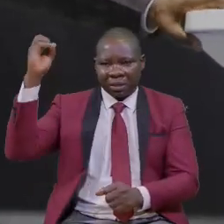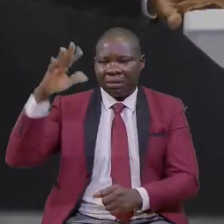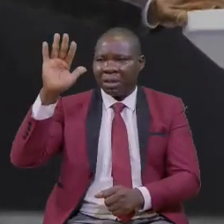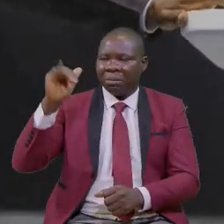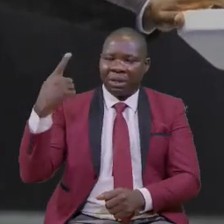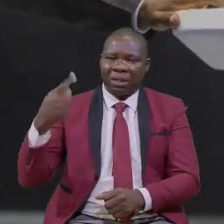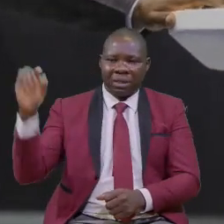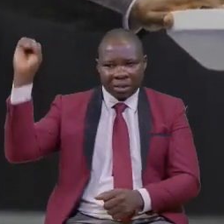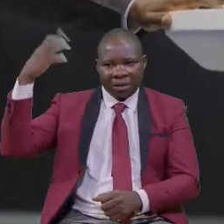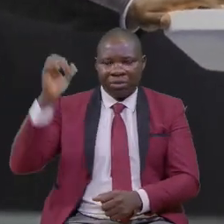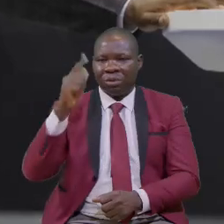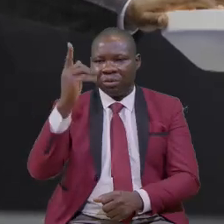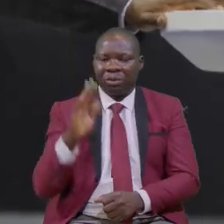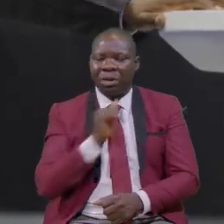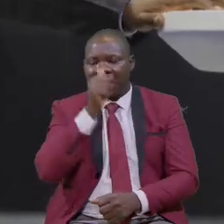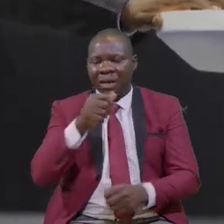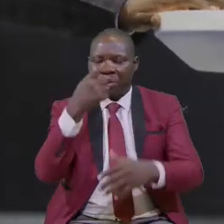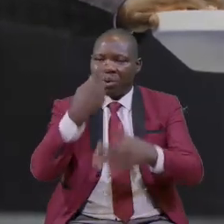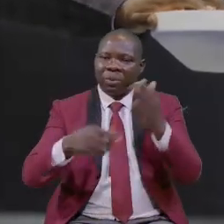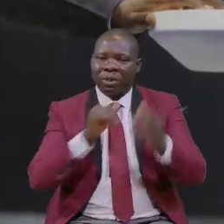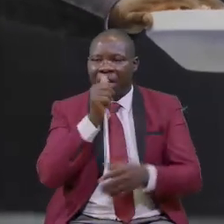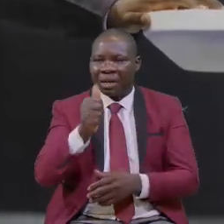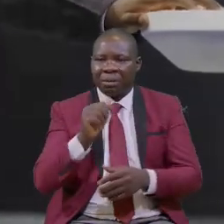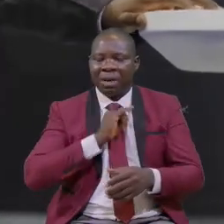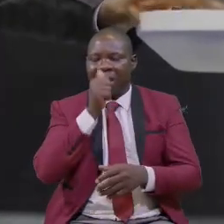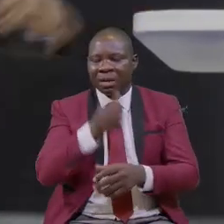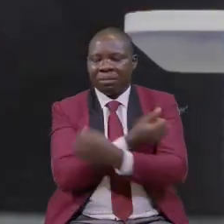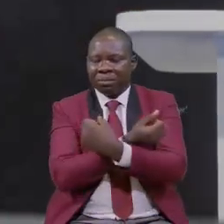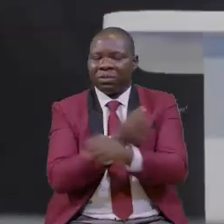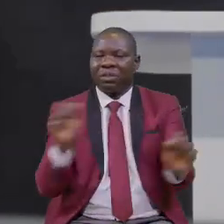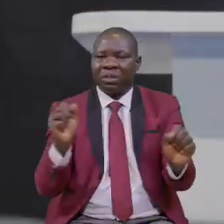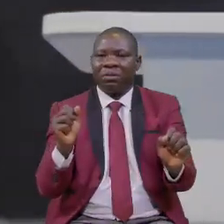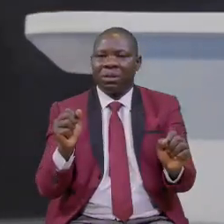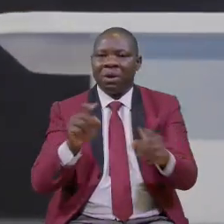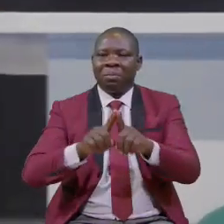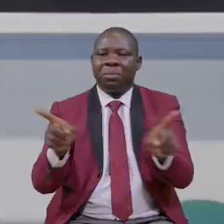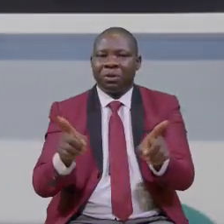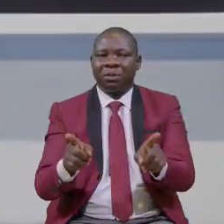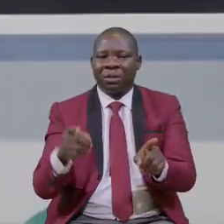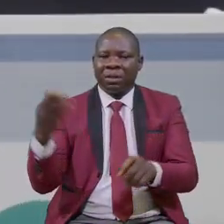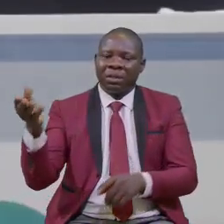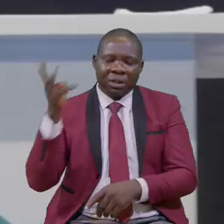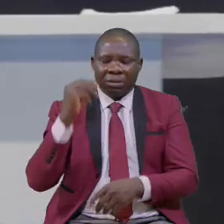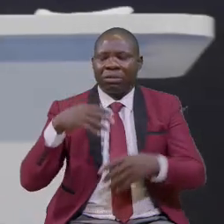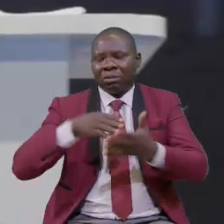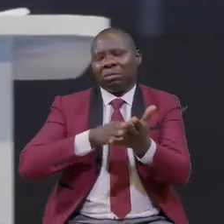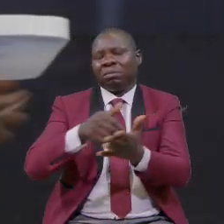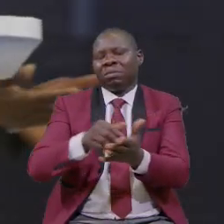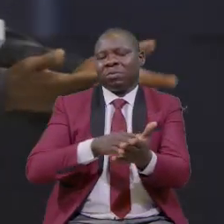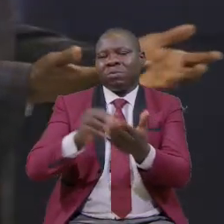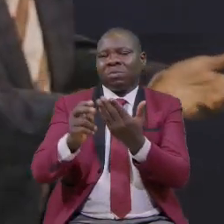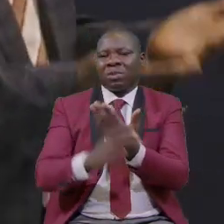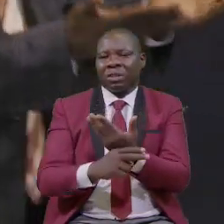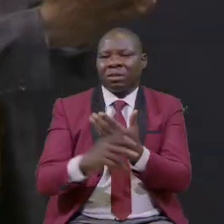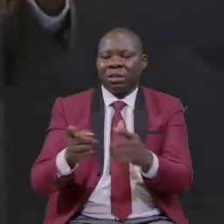I am what I am. I am saved. But there was weakness. And